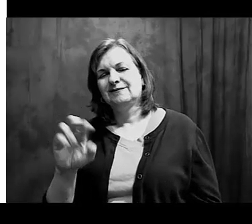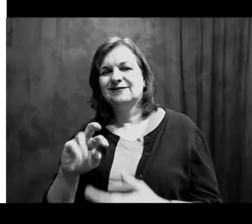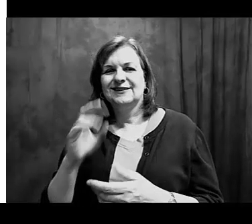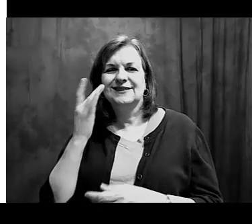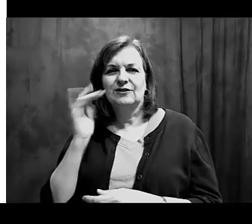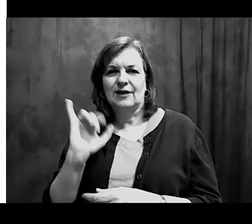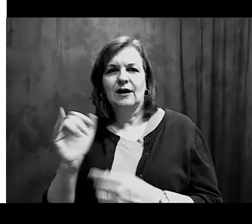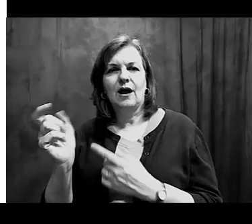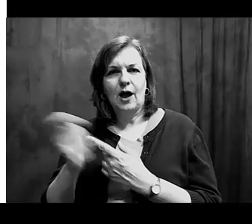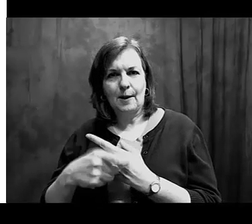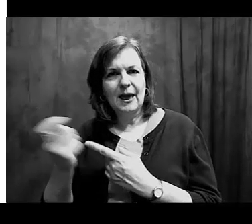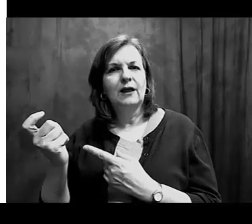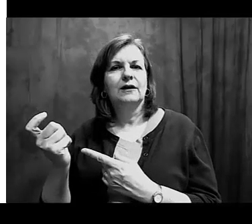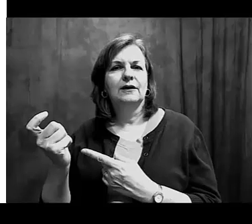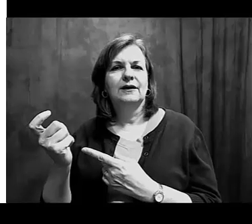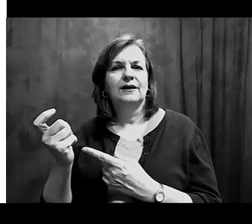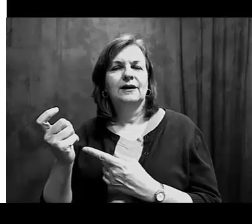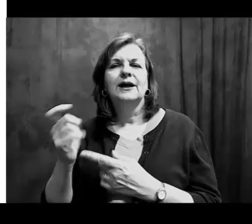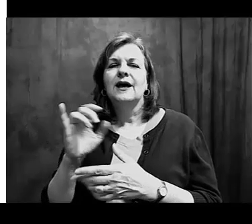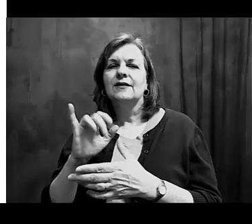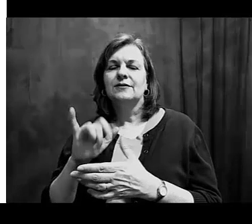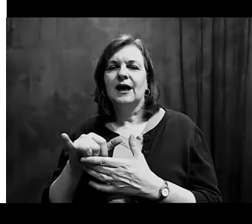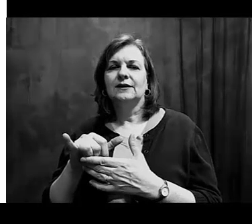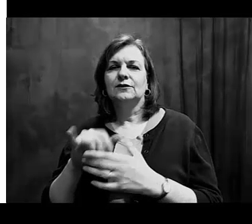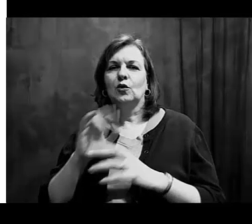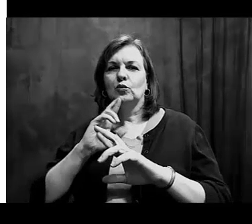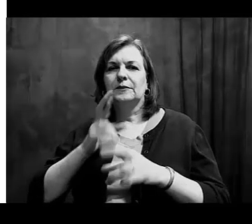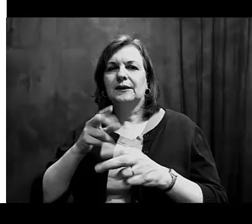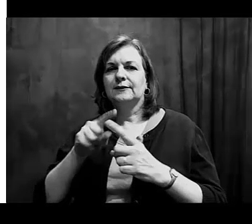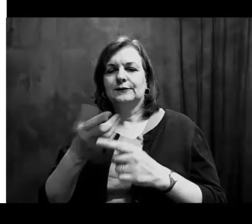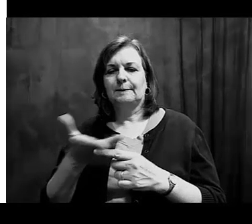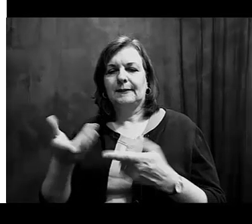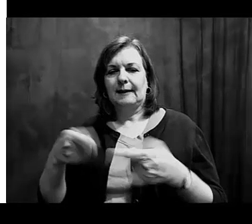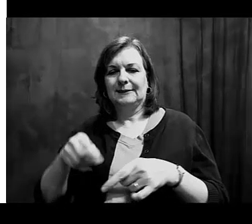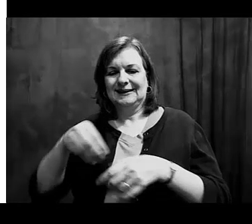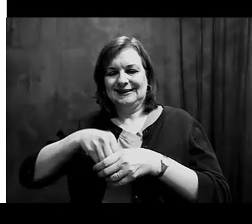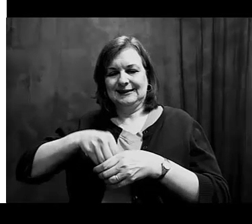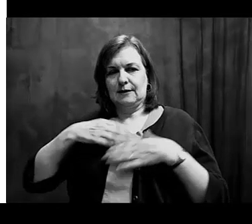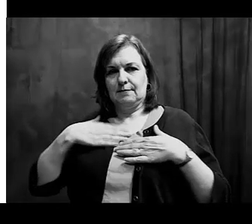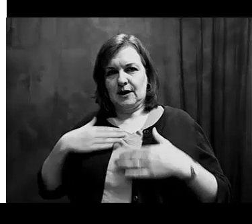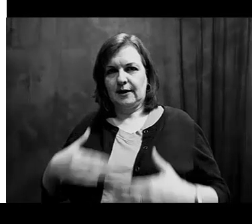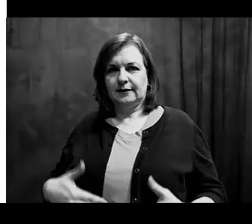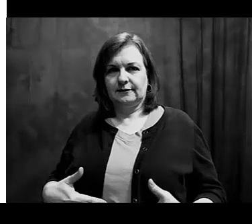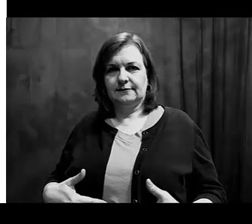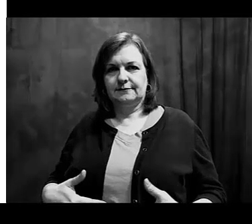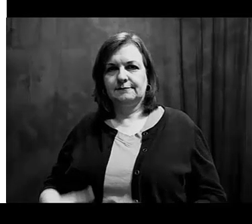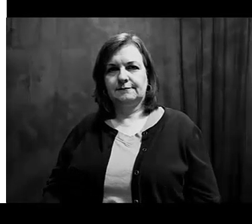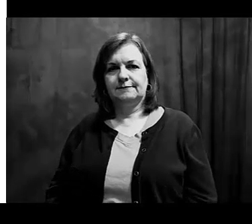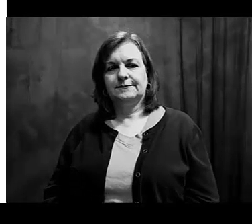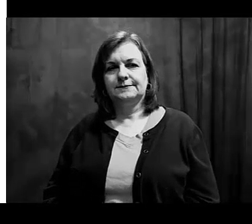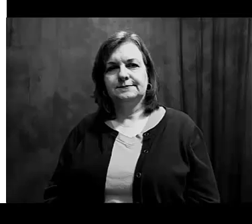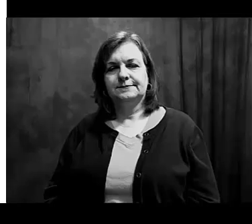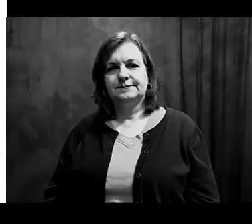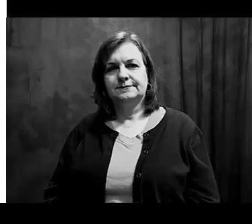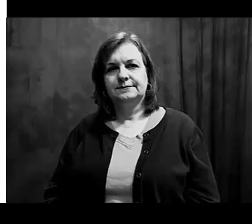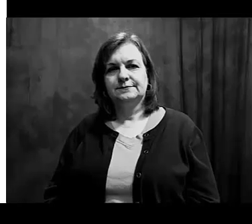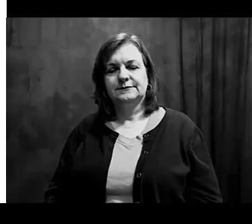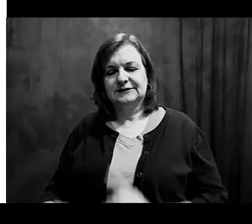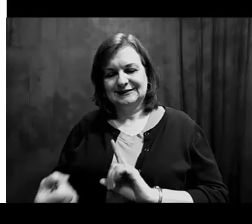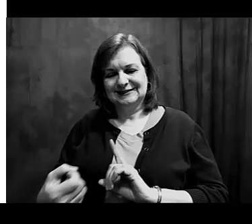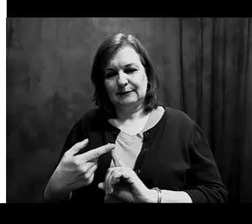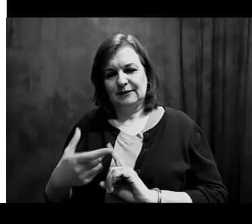talk about the somatic nervous system, we're focusing on skeletal muscles. Okay, this is voluntary